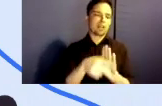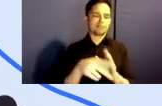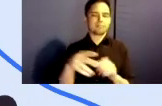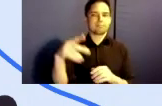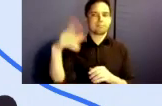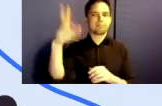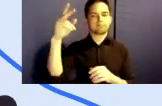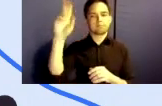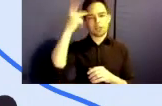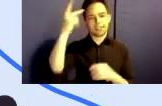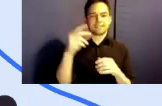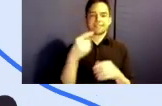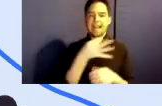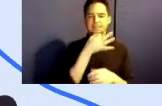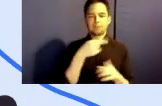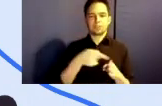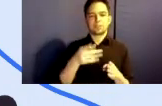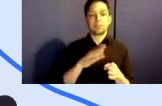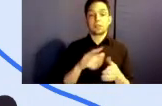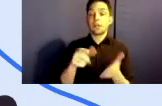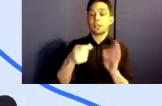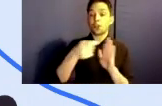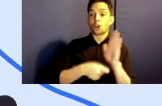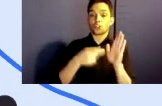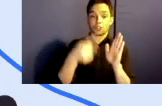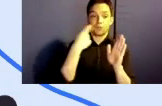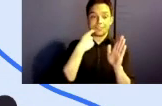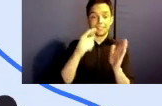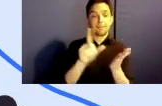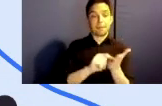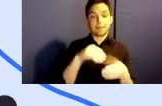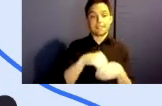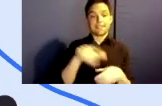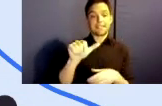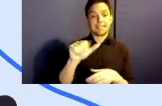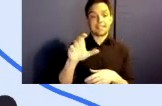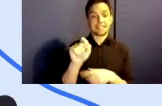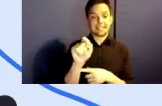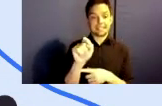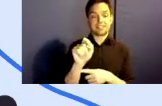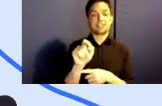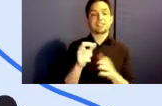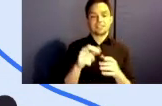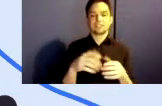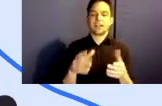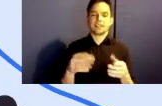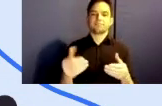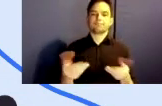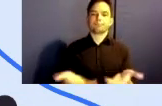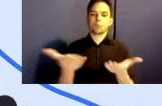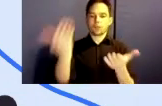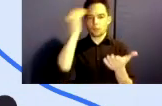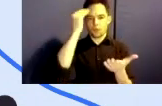walk us through an article she recently published in The Lancet that has raised attention to the specific